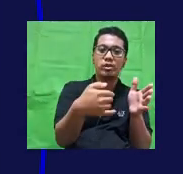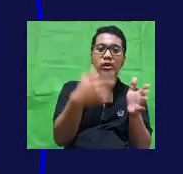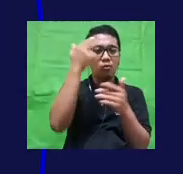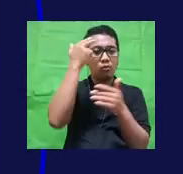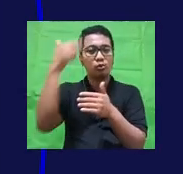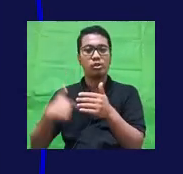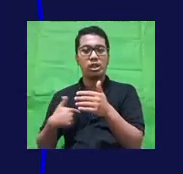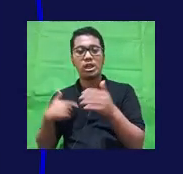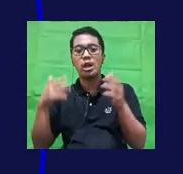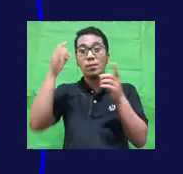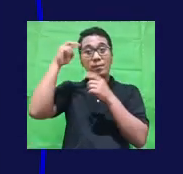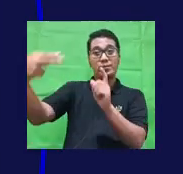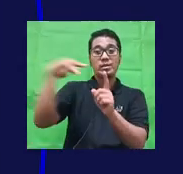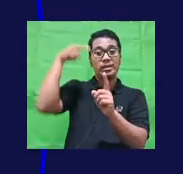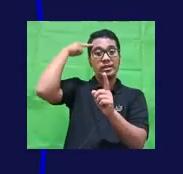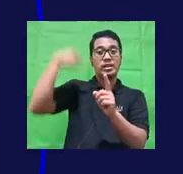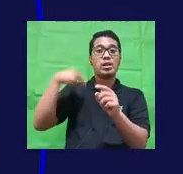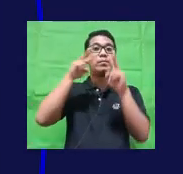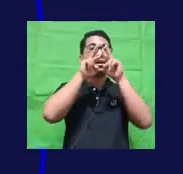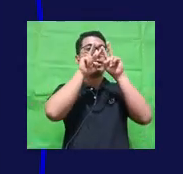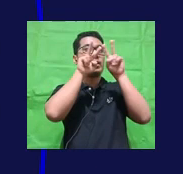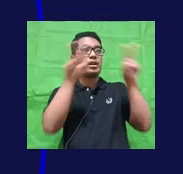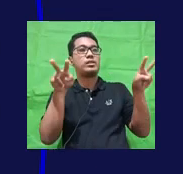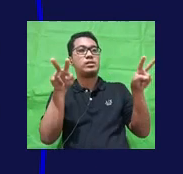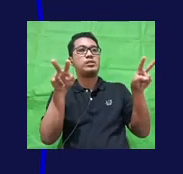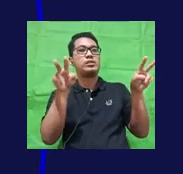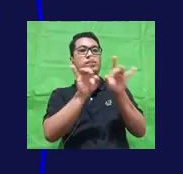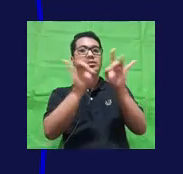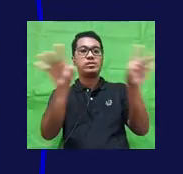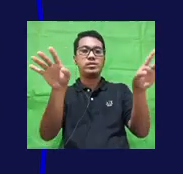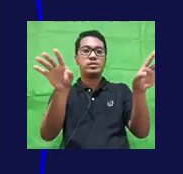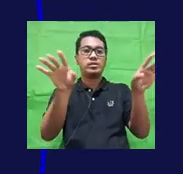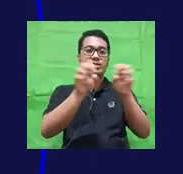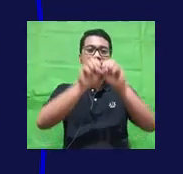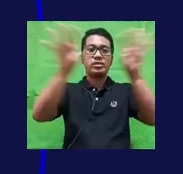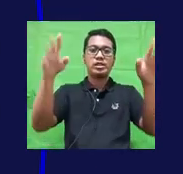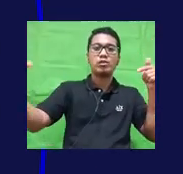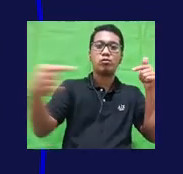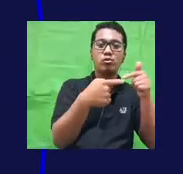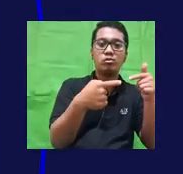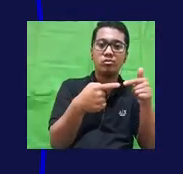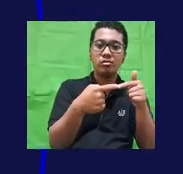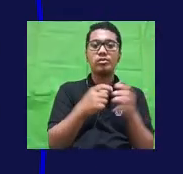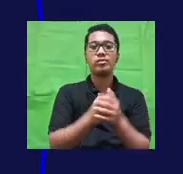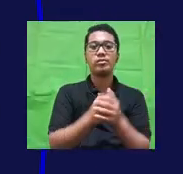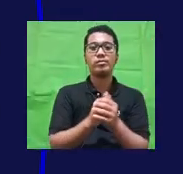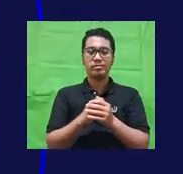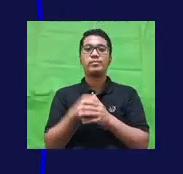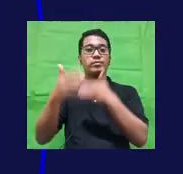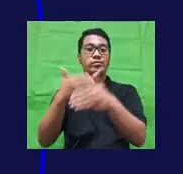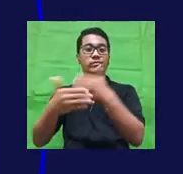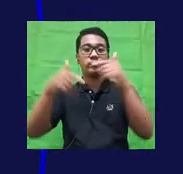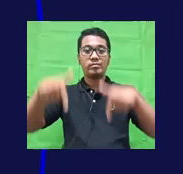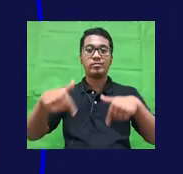for ways to understand existence, and I needed to connect with calm with this process. So just to conclude my